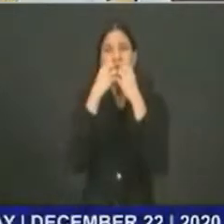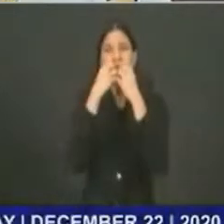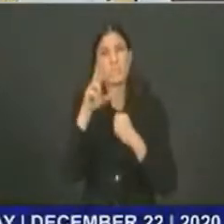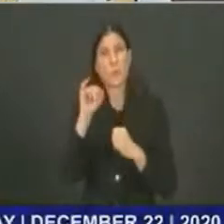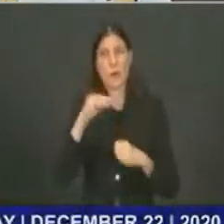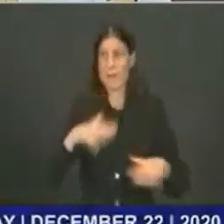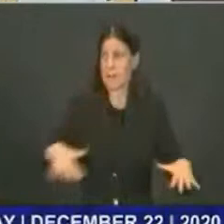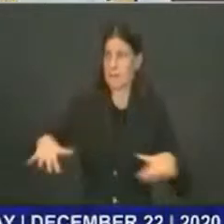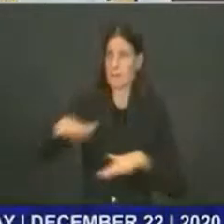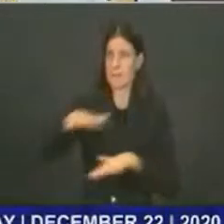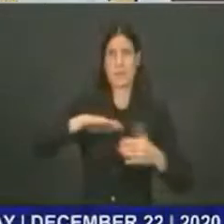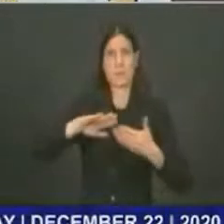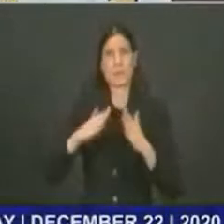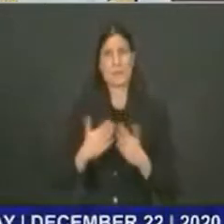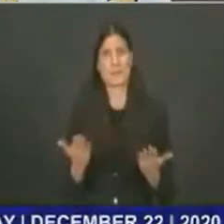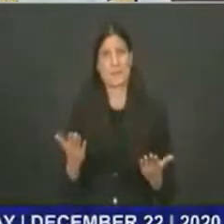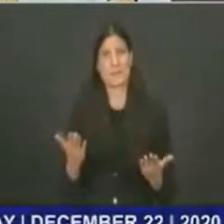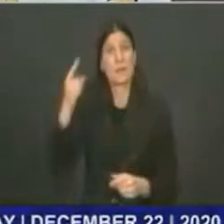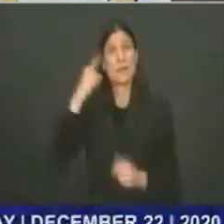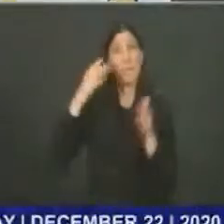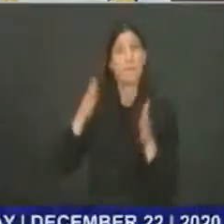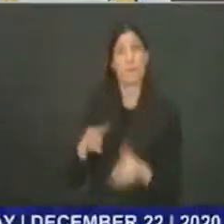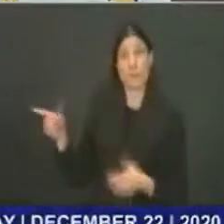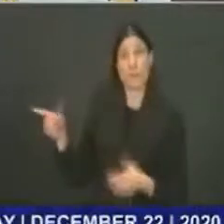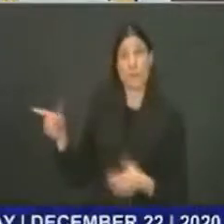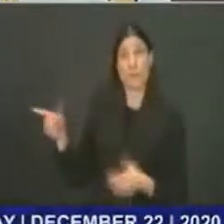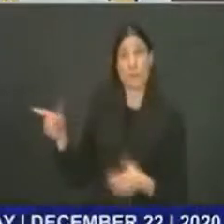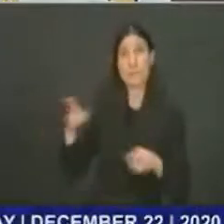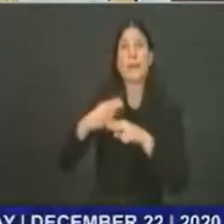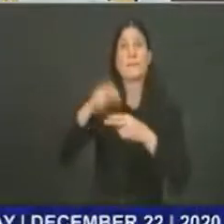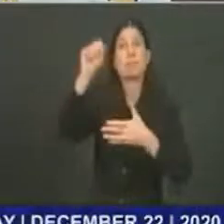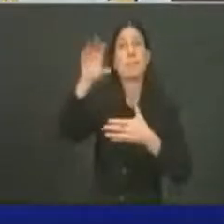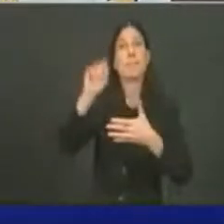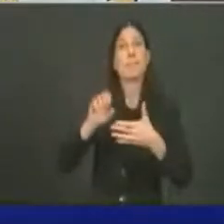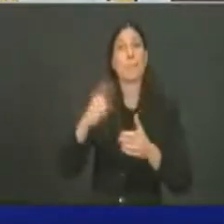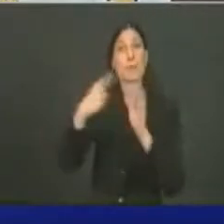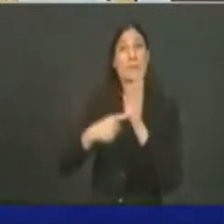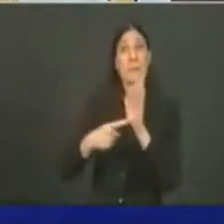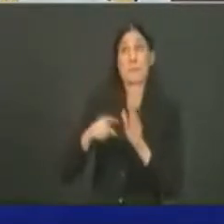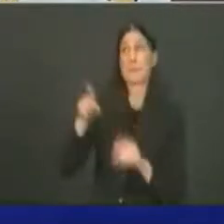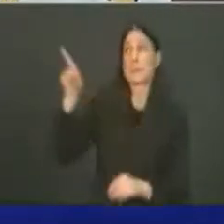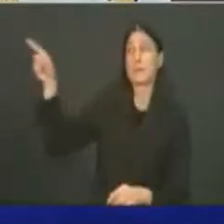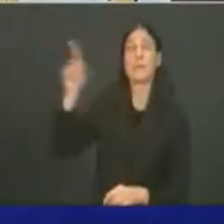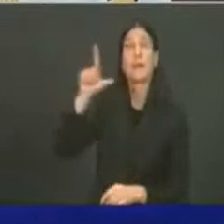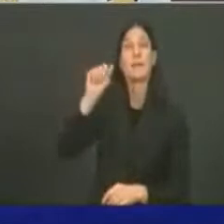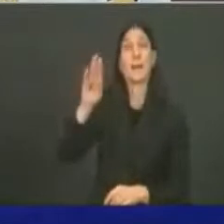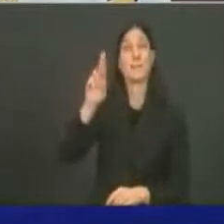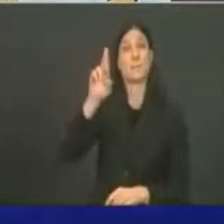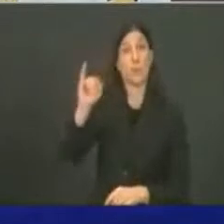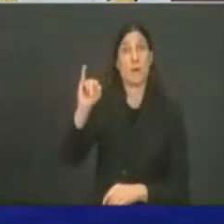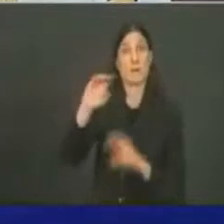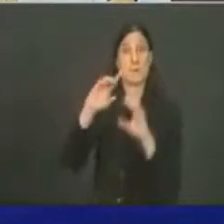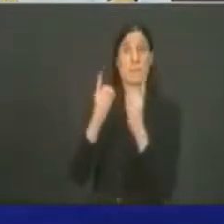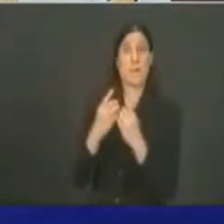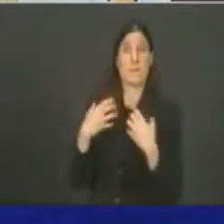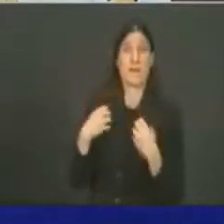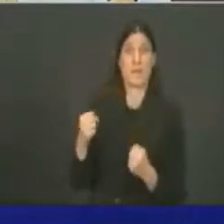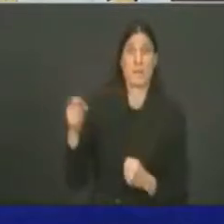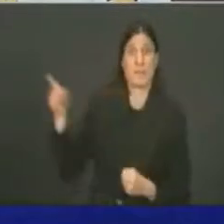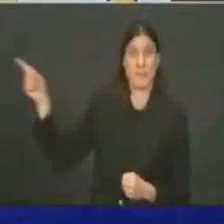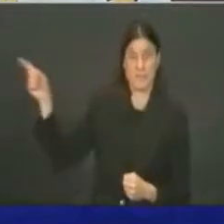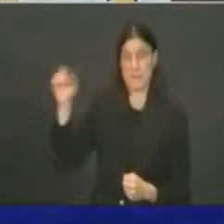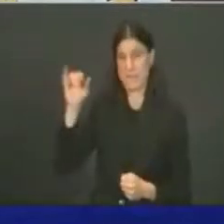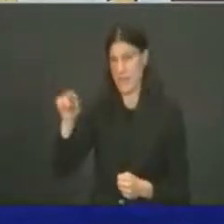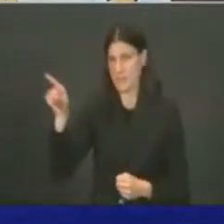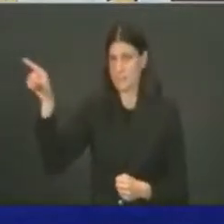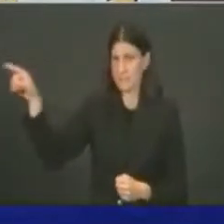RIDO's State Health Laboratories and so many other individuals at our other state agencies. These are just a